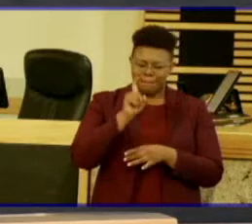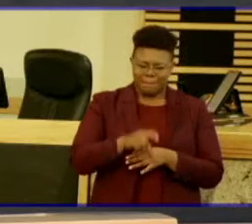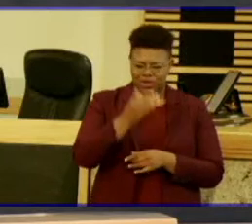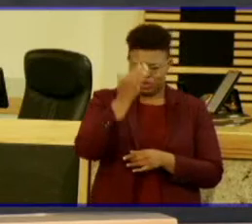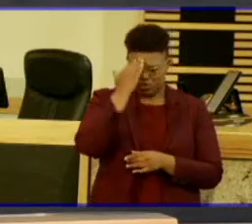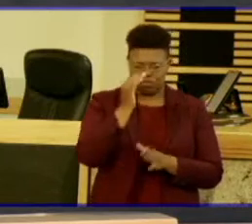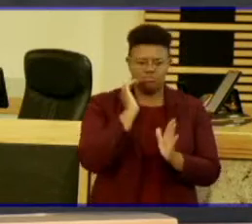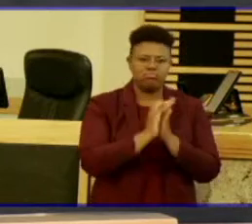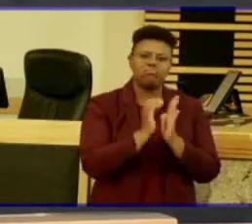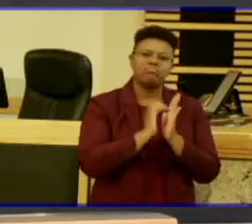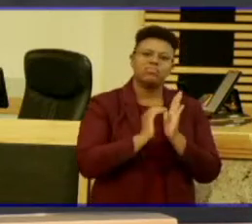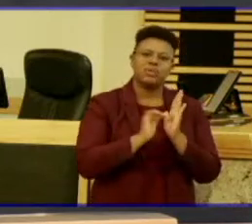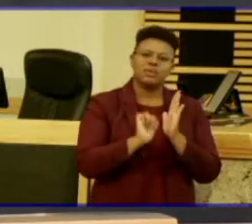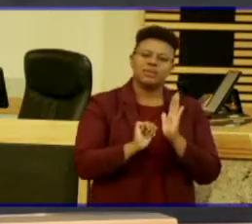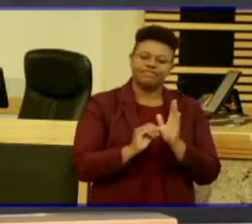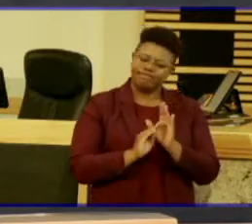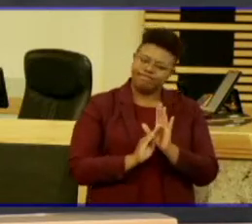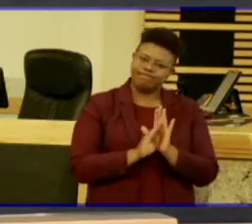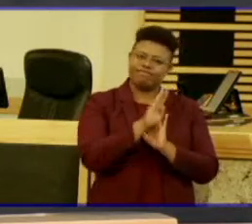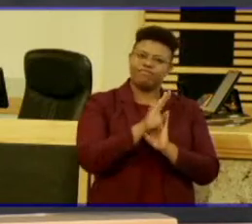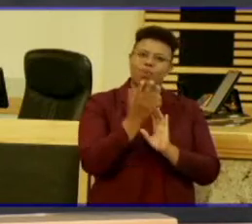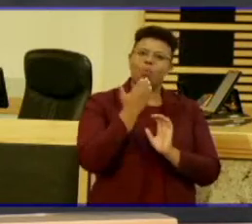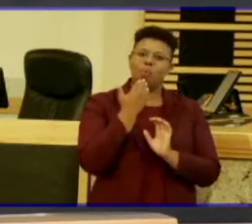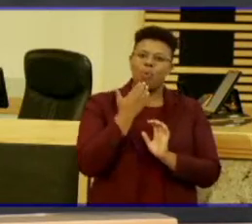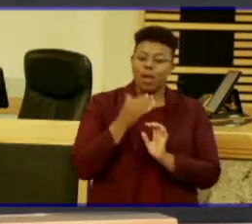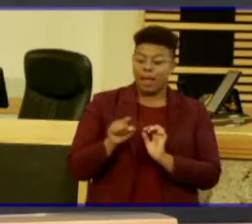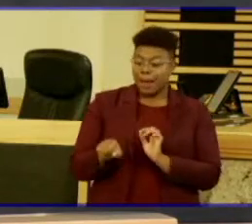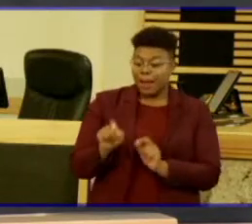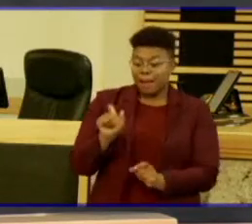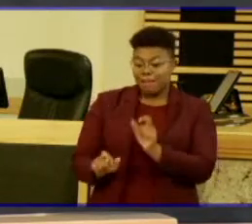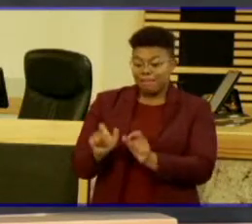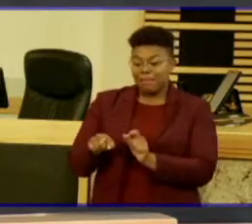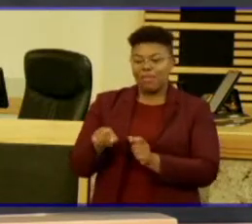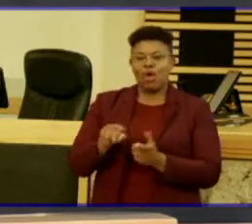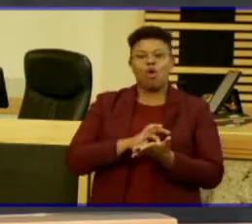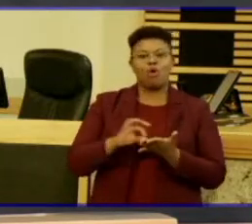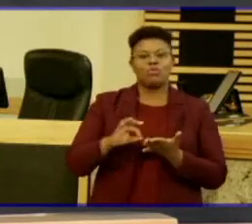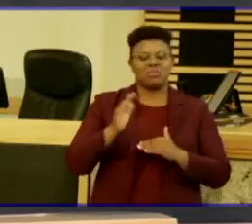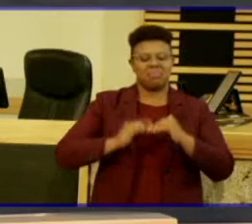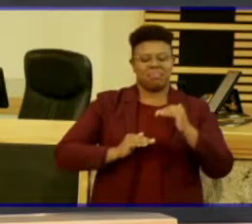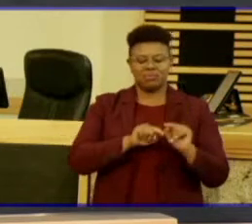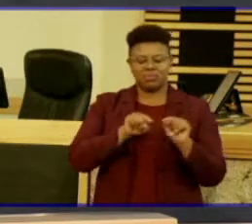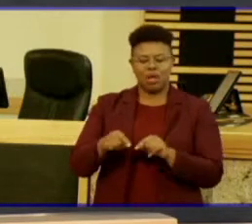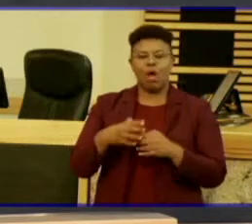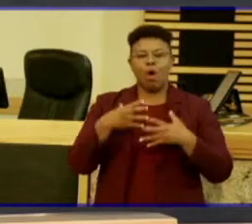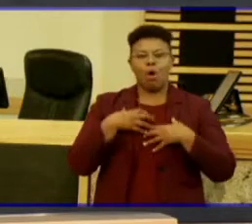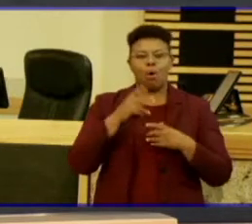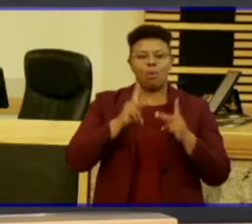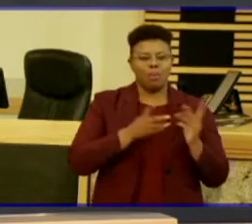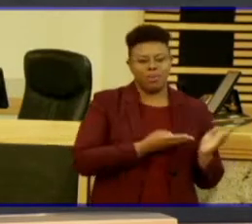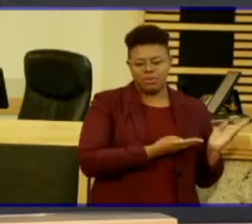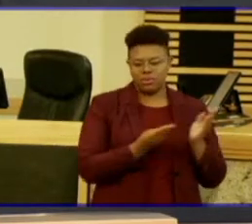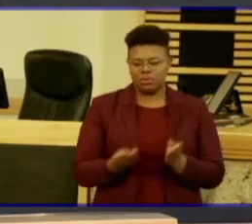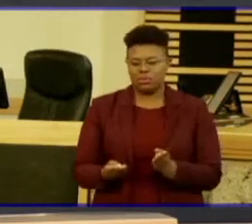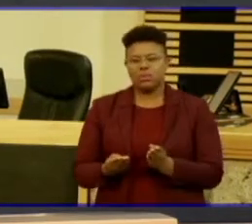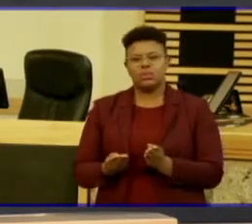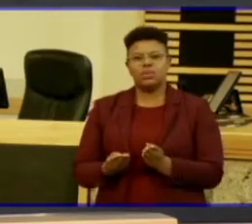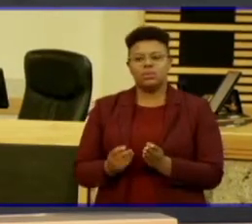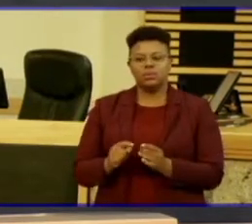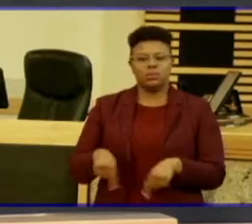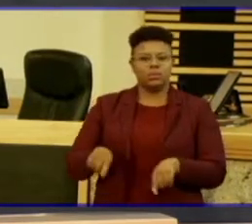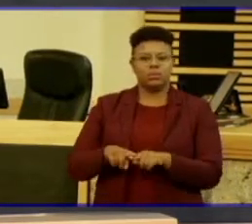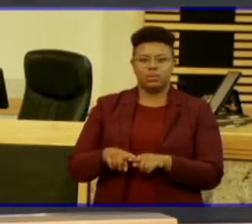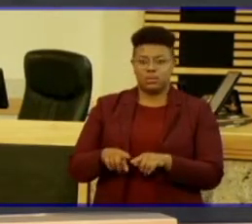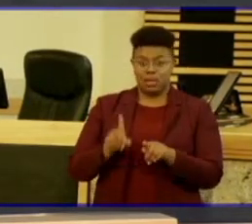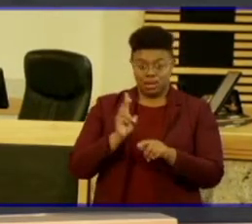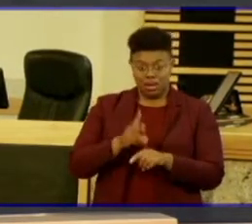karhulumente yokokuba masiphuhlise abantu abakwezi ndawo sisebenza kuzo. Sicela intsebenziswano, singaphinde siyibone laa nto ibihle phaya